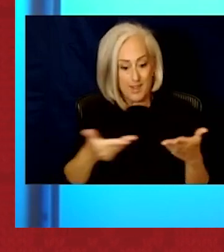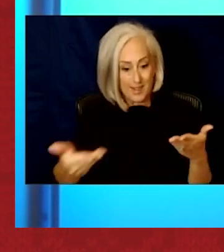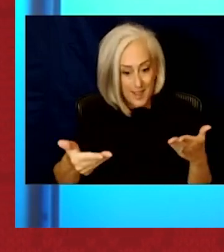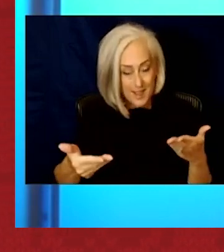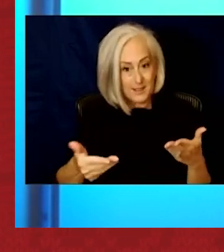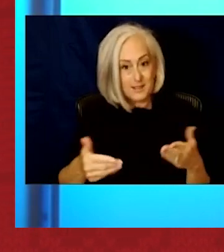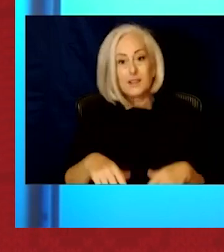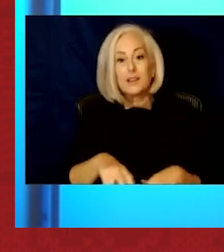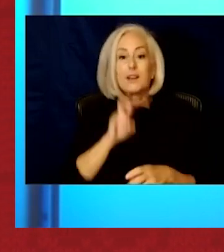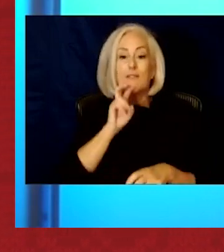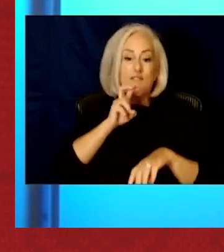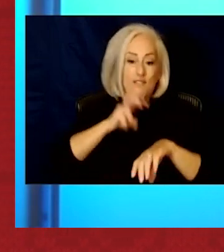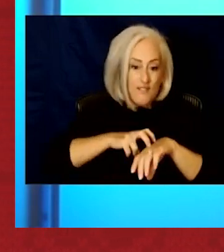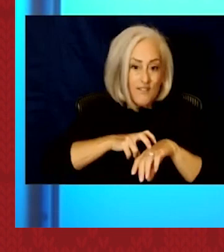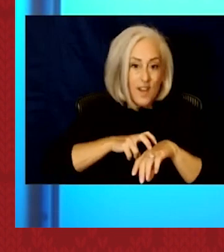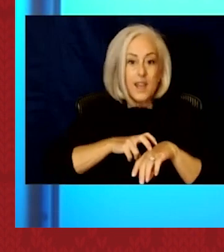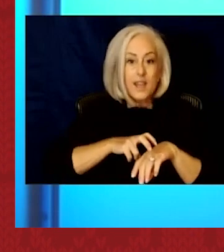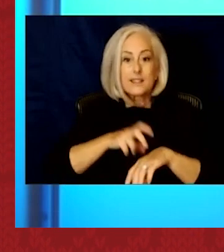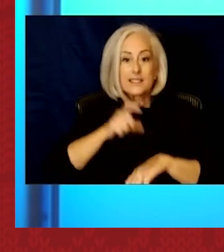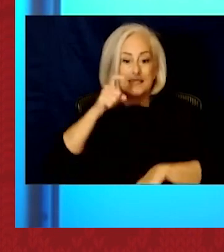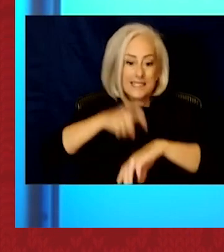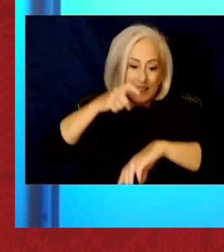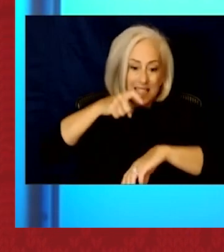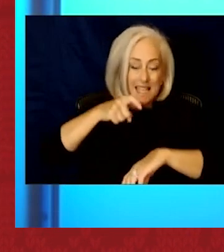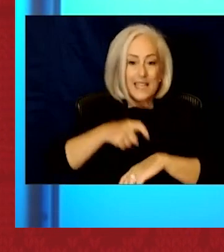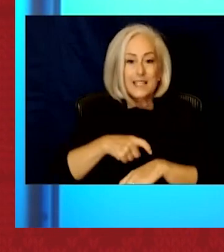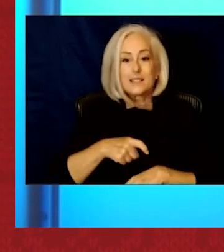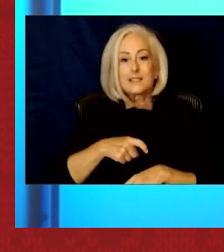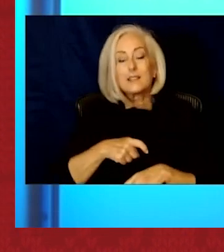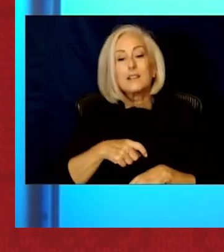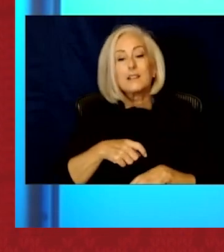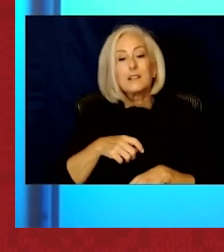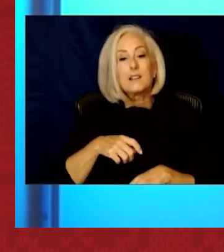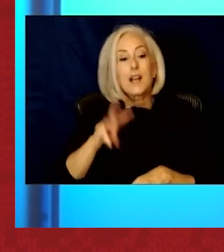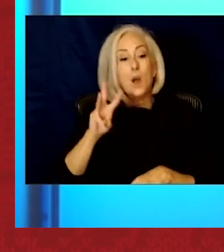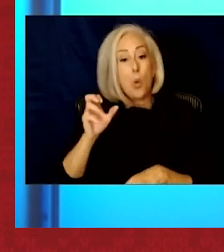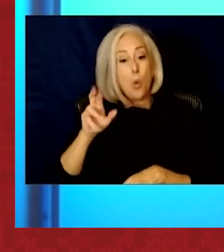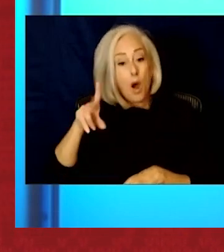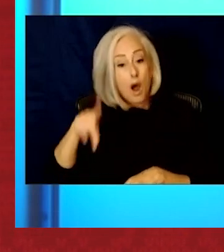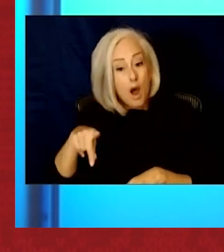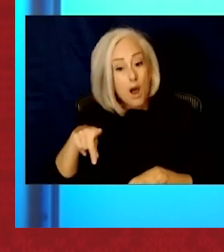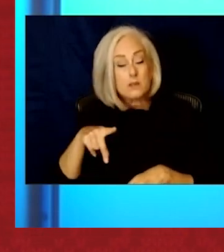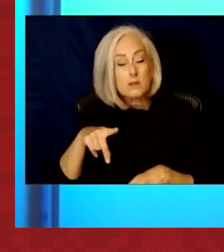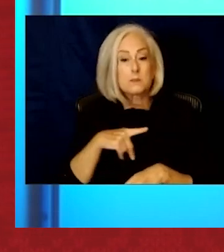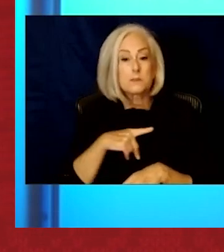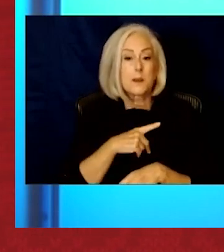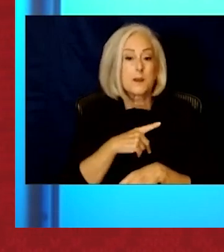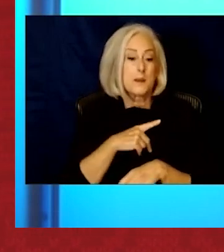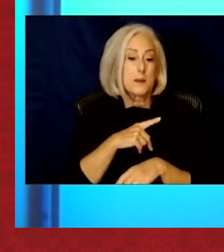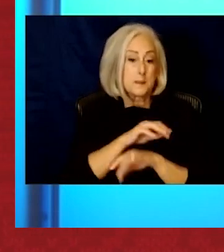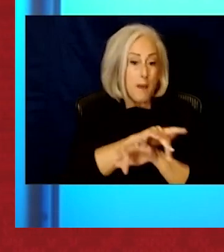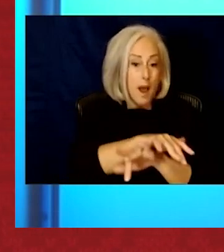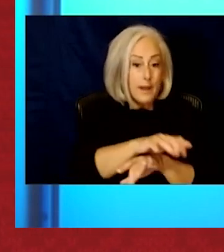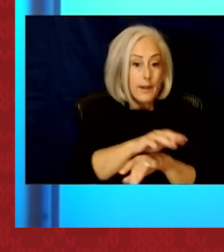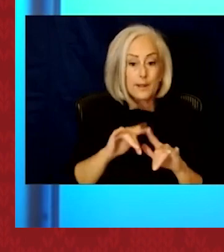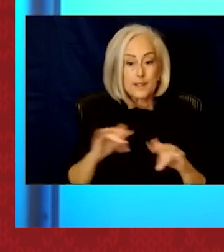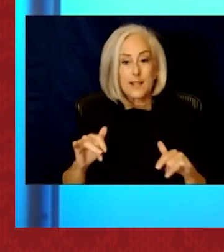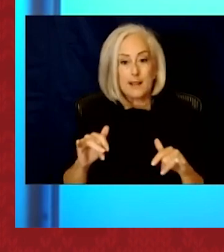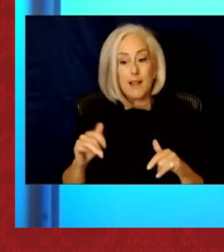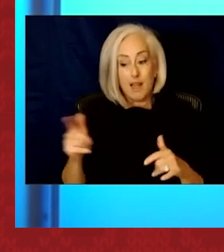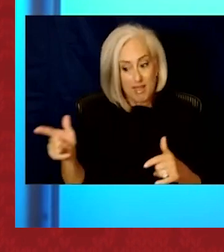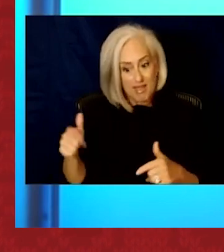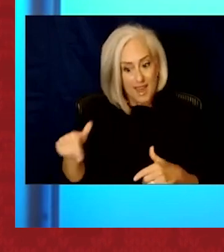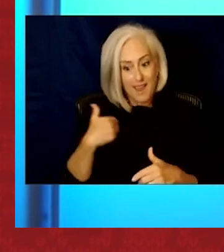snakes, wasps, spiders, they have a poison and they can apply it in a way to